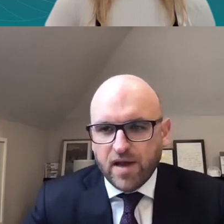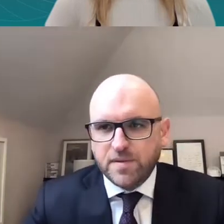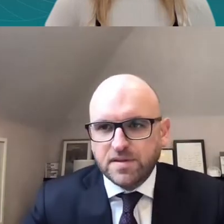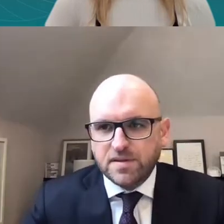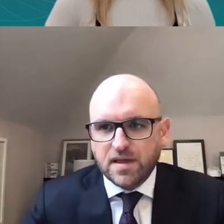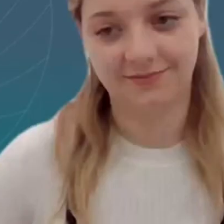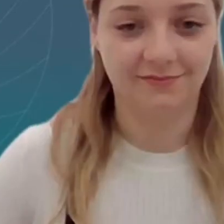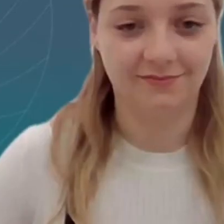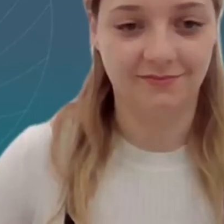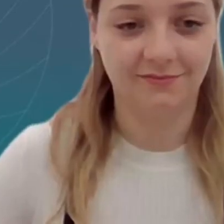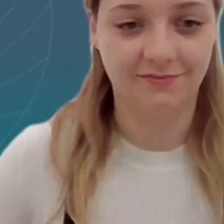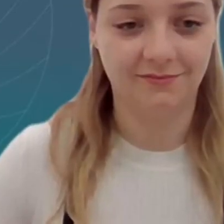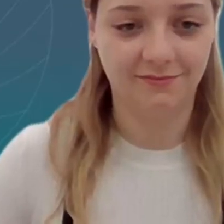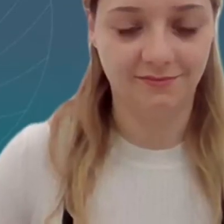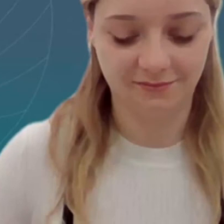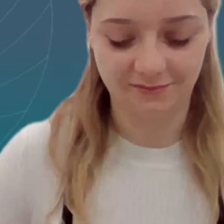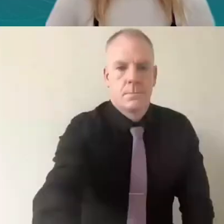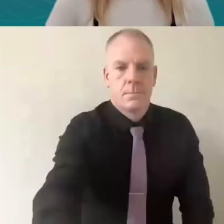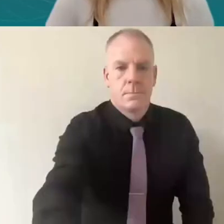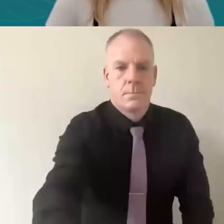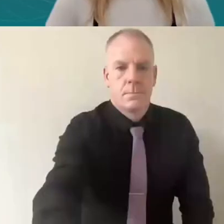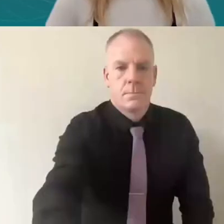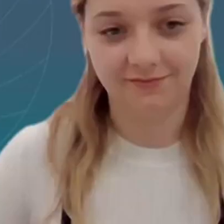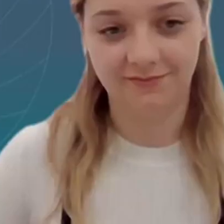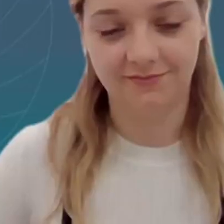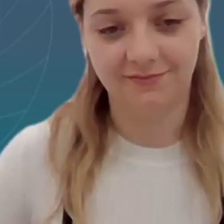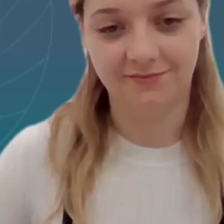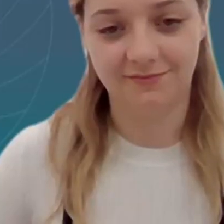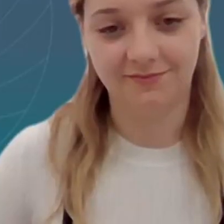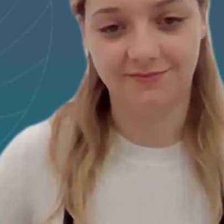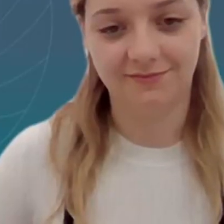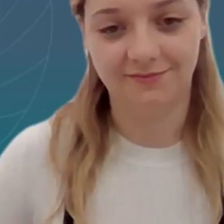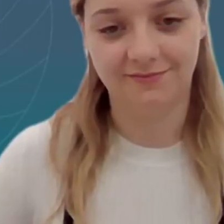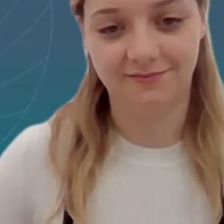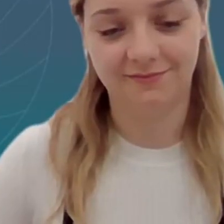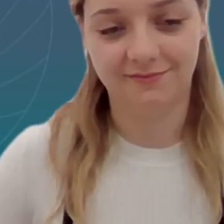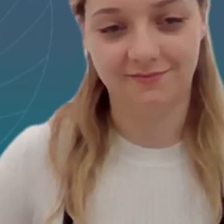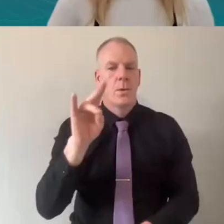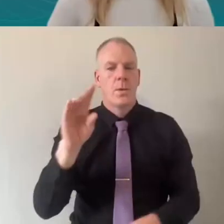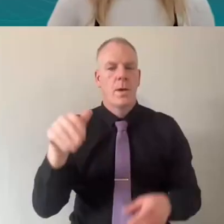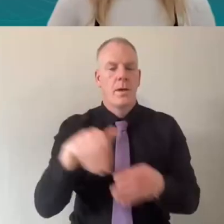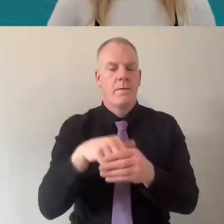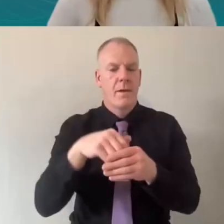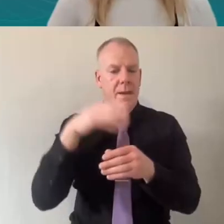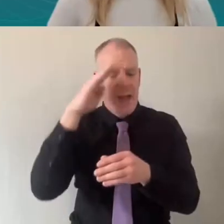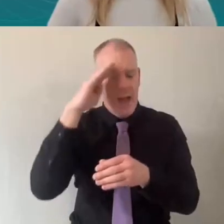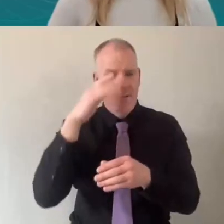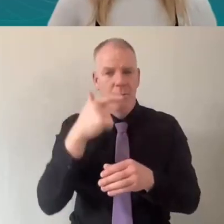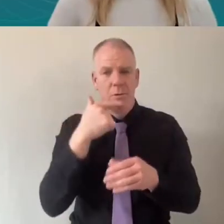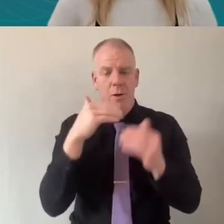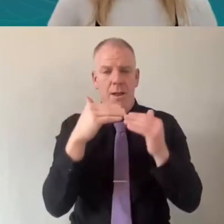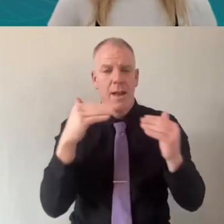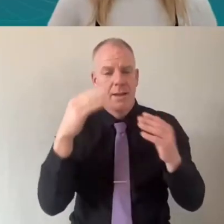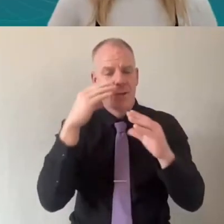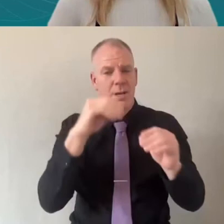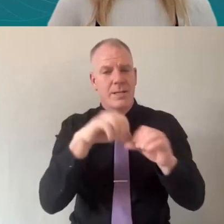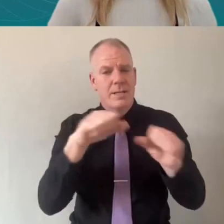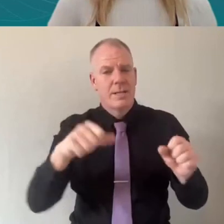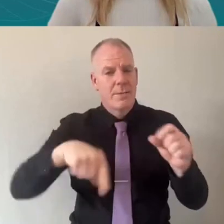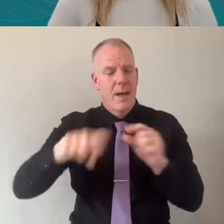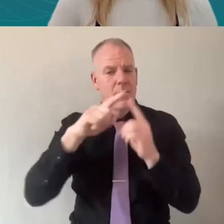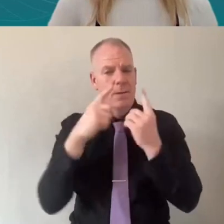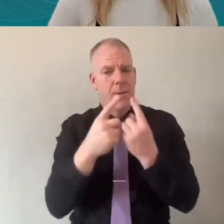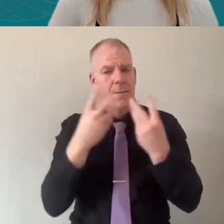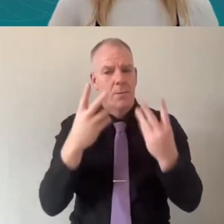play in the development and enhancement of Ireland's tertiary education system. Because of this broad remit, as a department, we're especially keen to